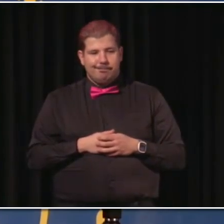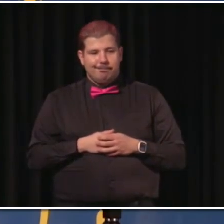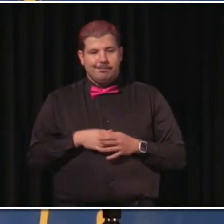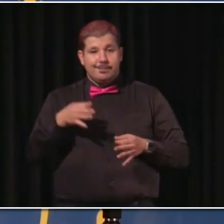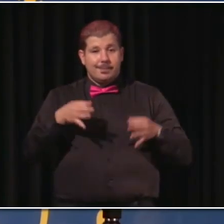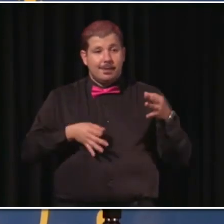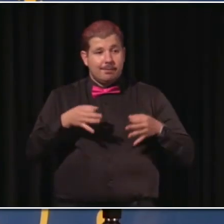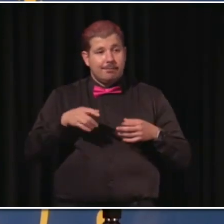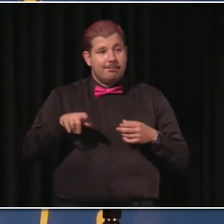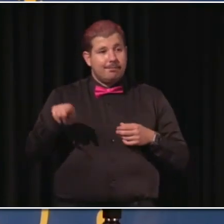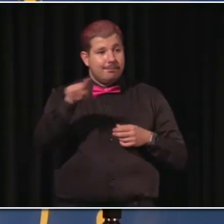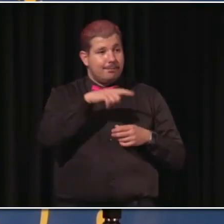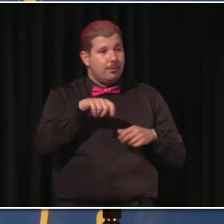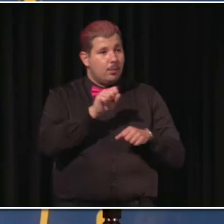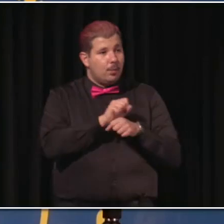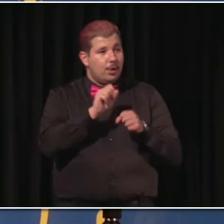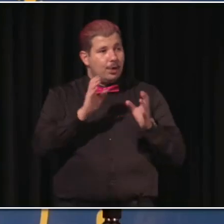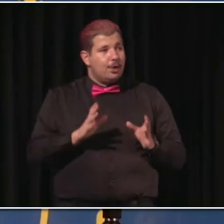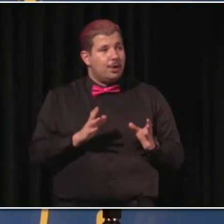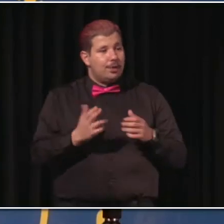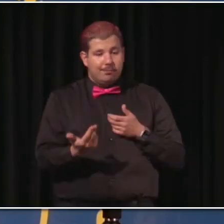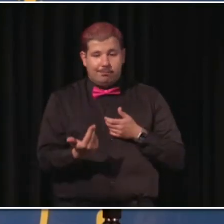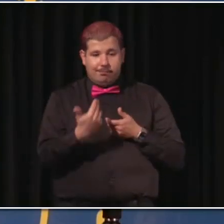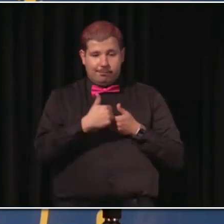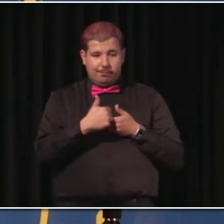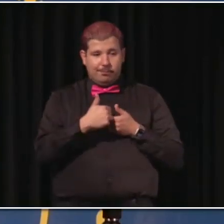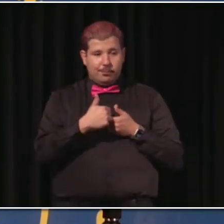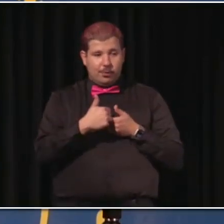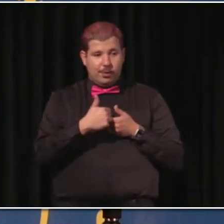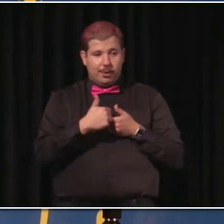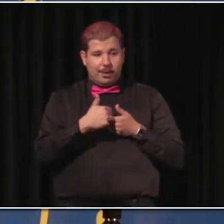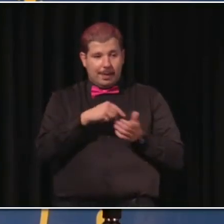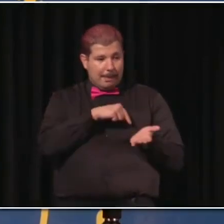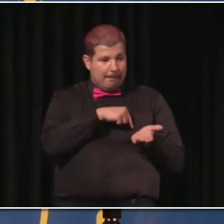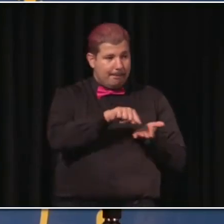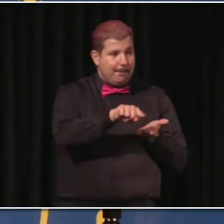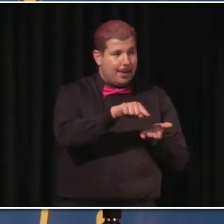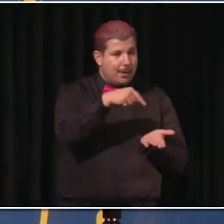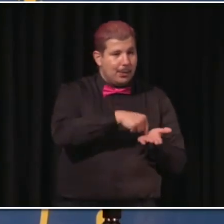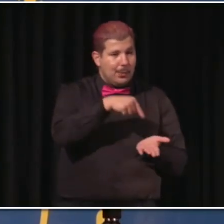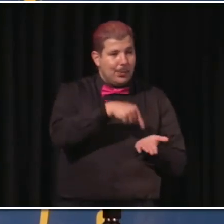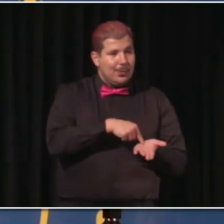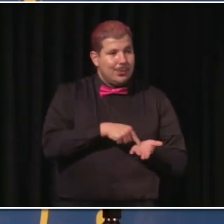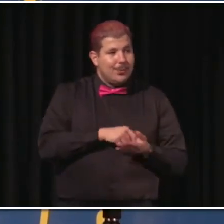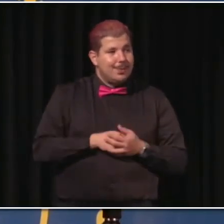If you're a worker, join a union and pay your dues.